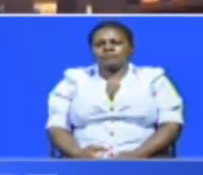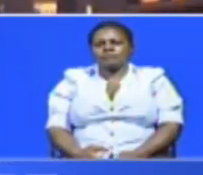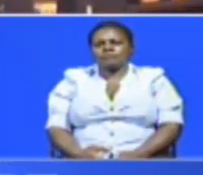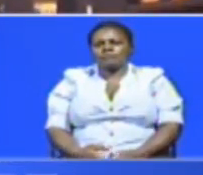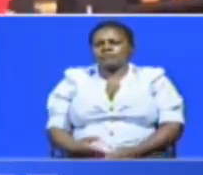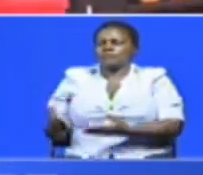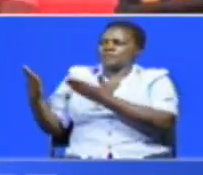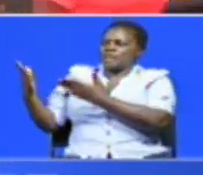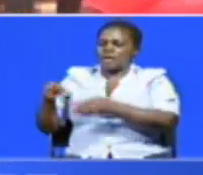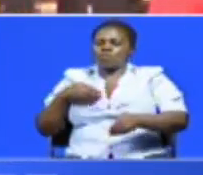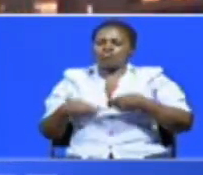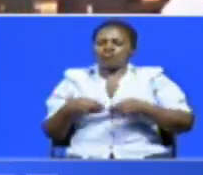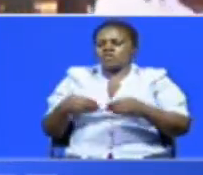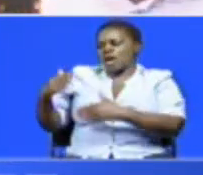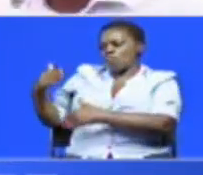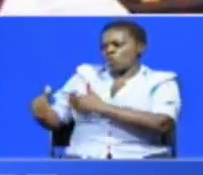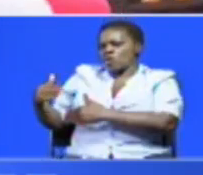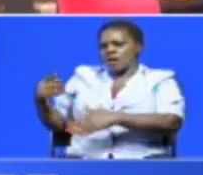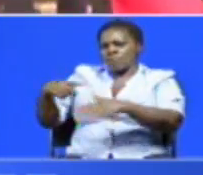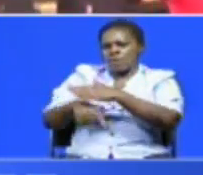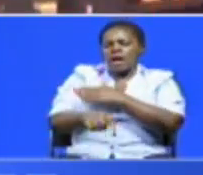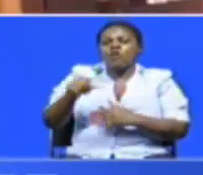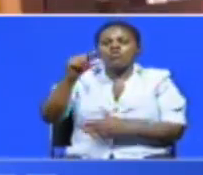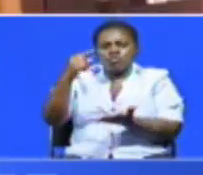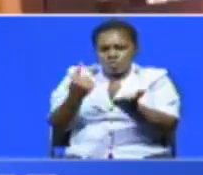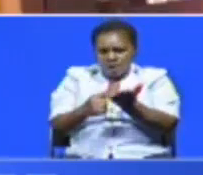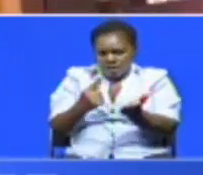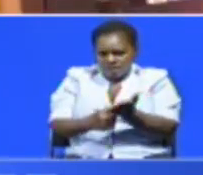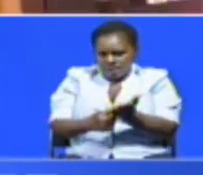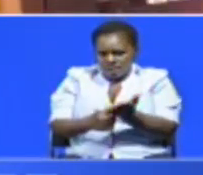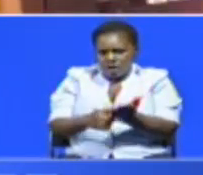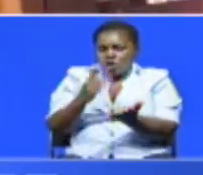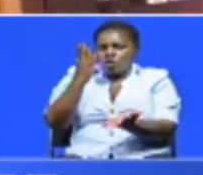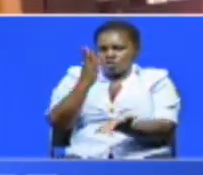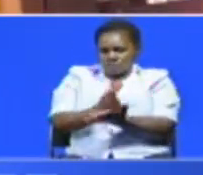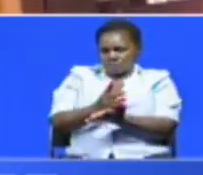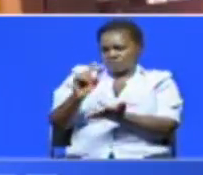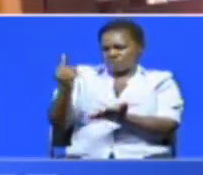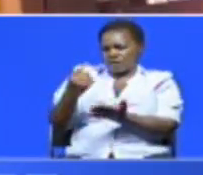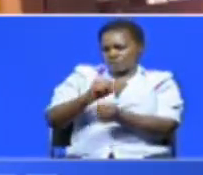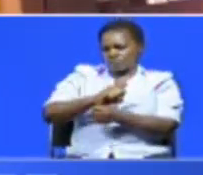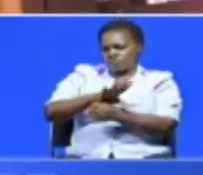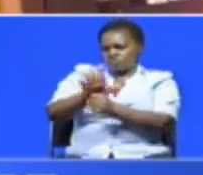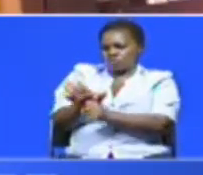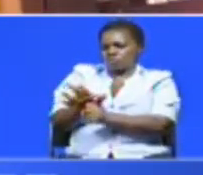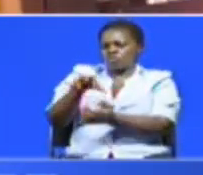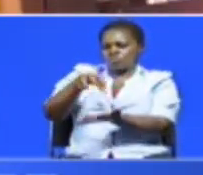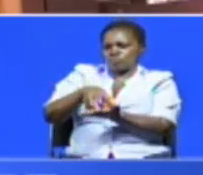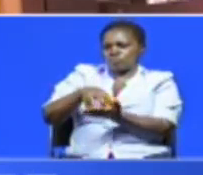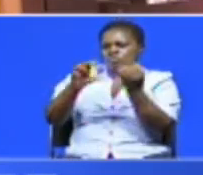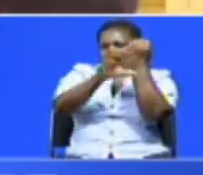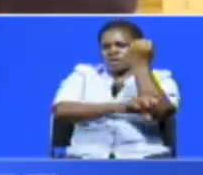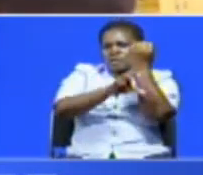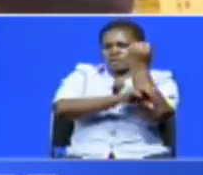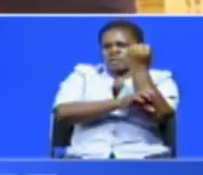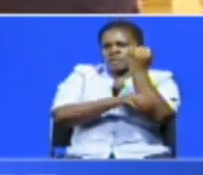This is Busia border point, a gateway into Uganda. Following the confirmation of the first coronavirus case in the country,